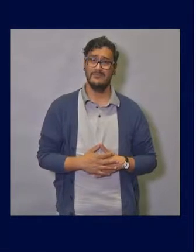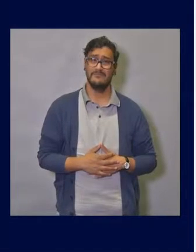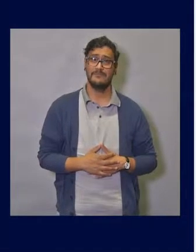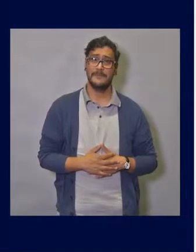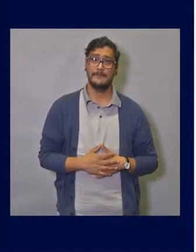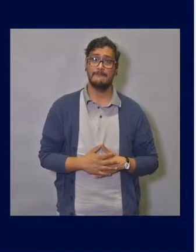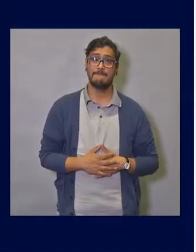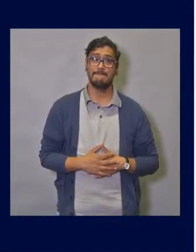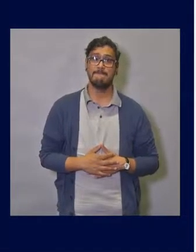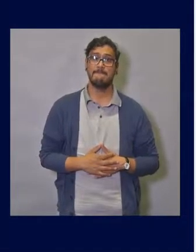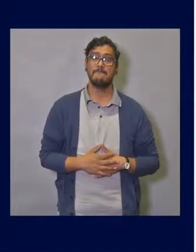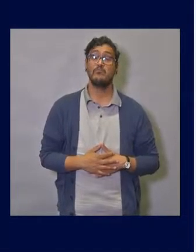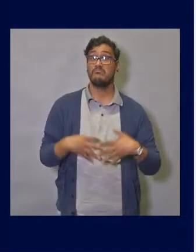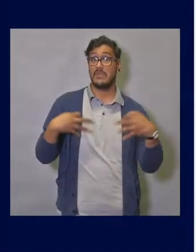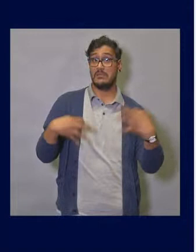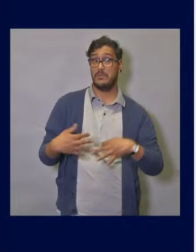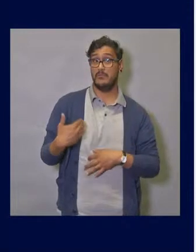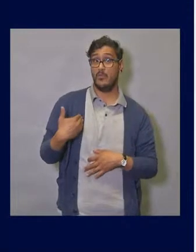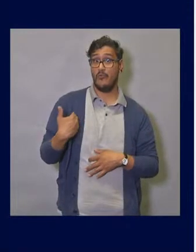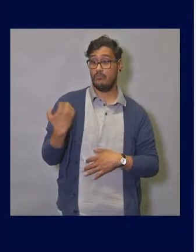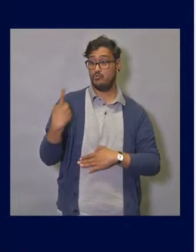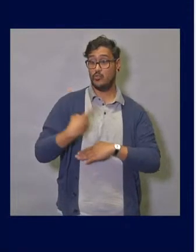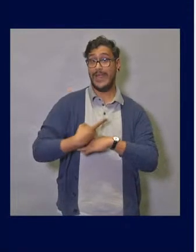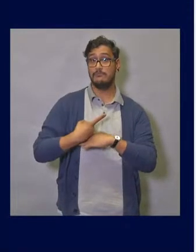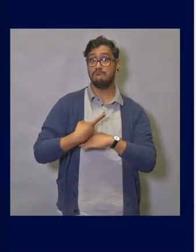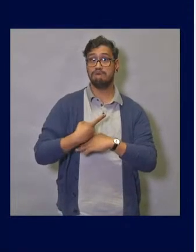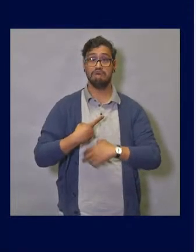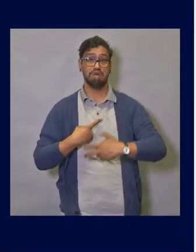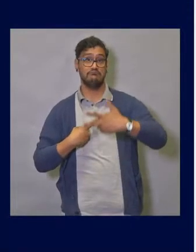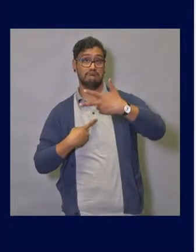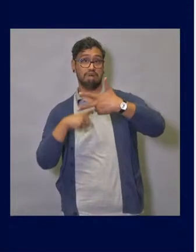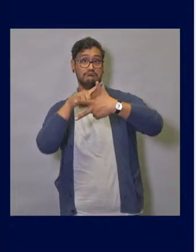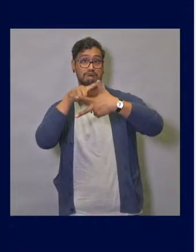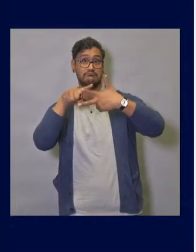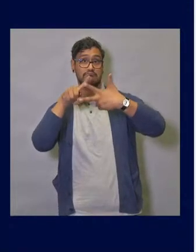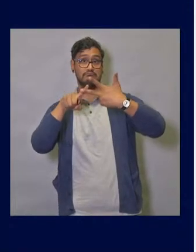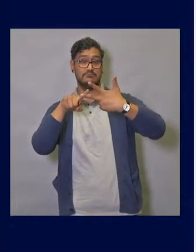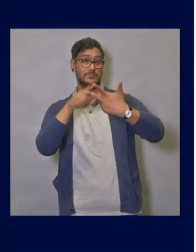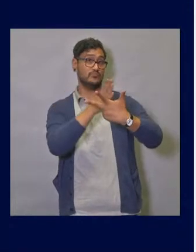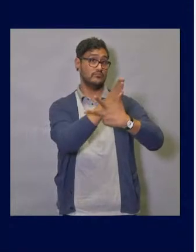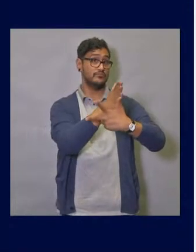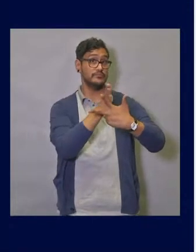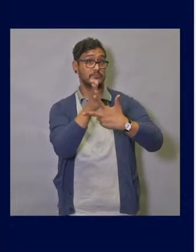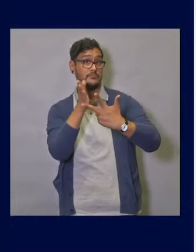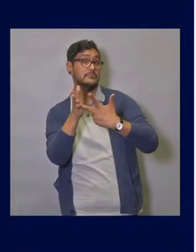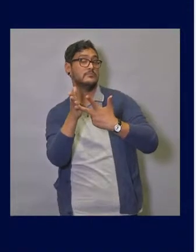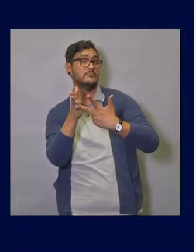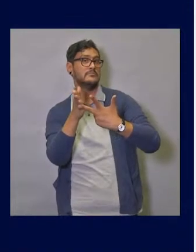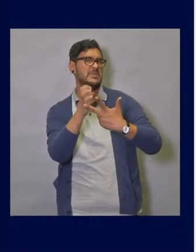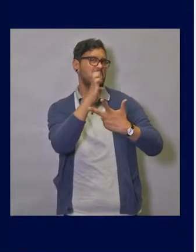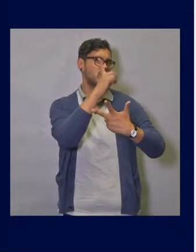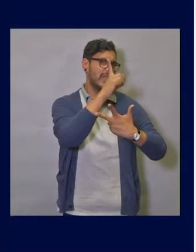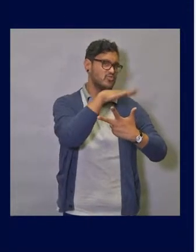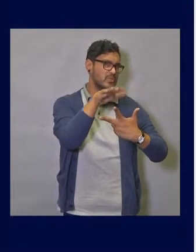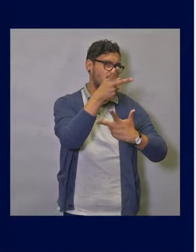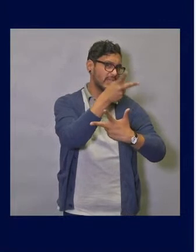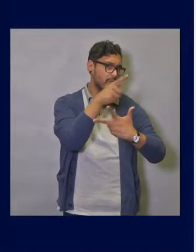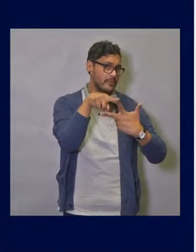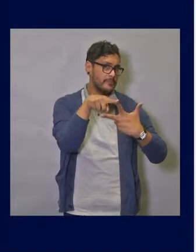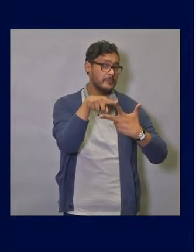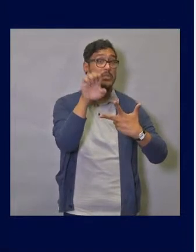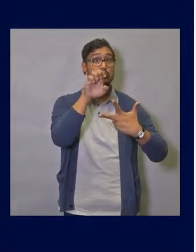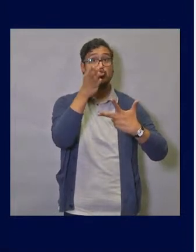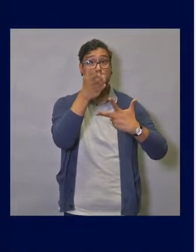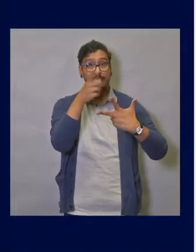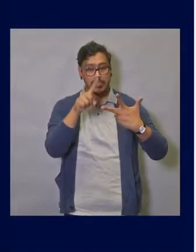earlier, starting today, workers in 3 additional sectors, education and childcare, emergency services and